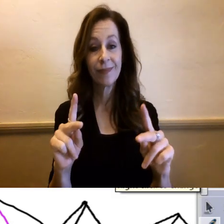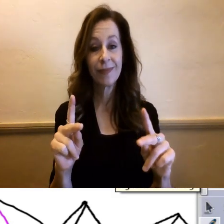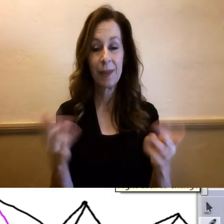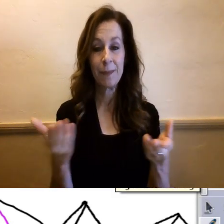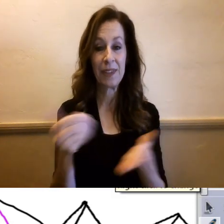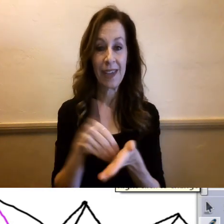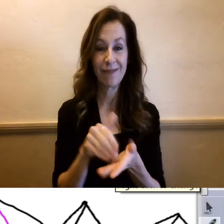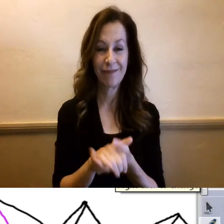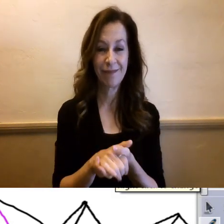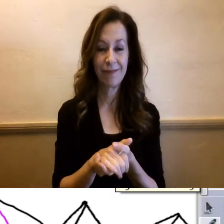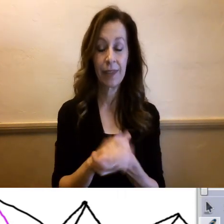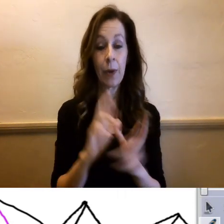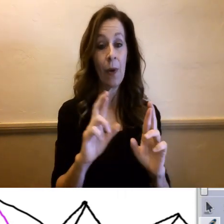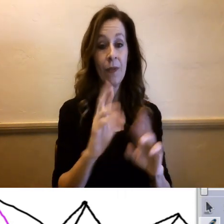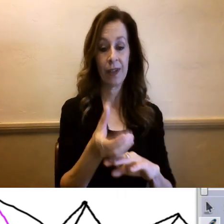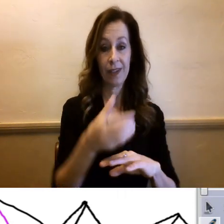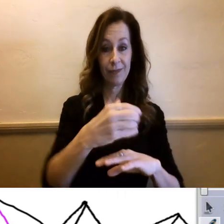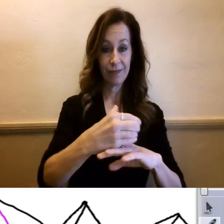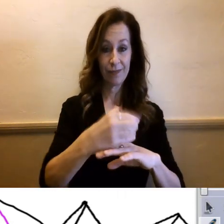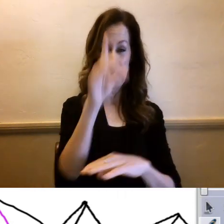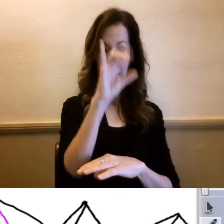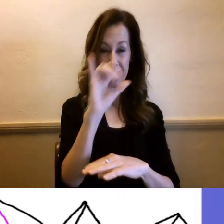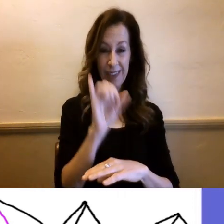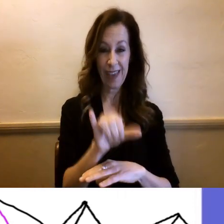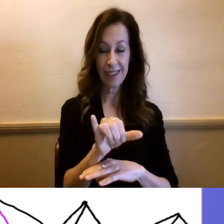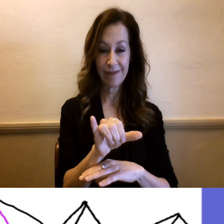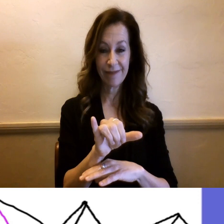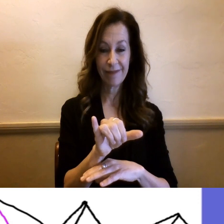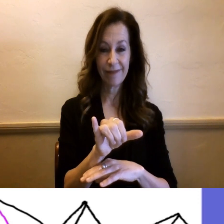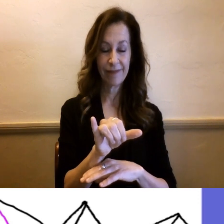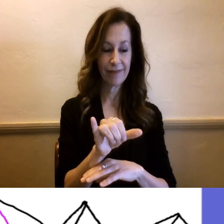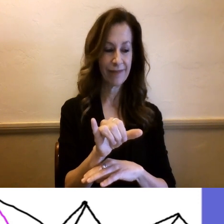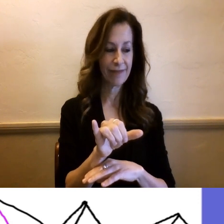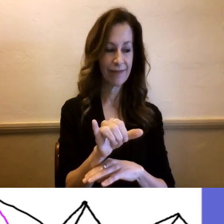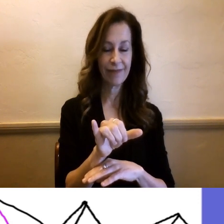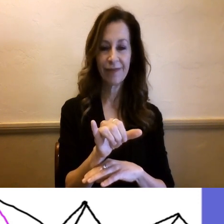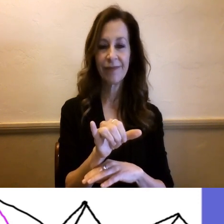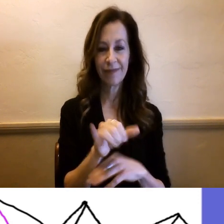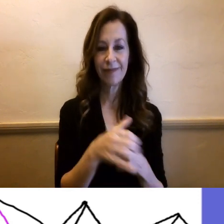All right, so I'm back. So hopefully in the upright position, you drew something that kind of looks like this.